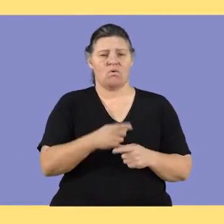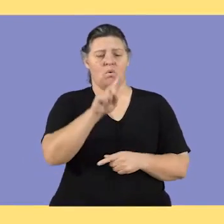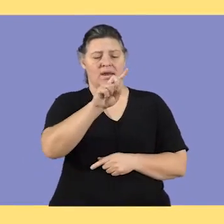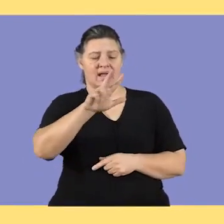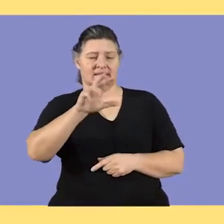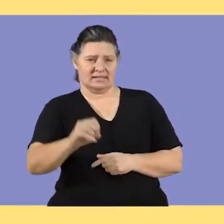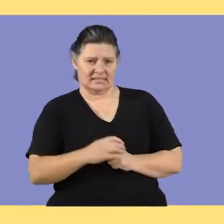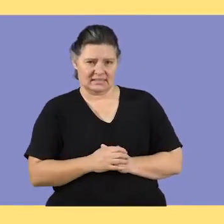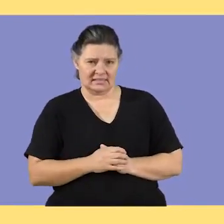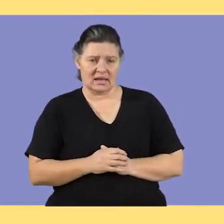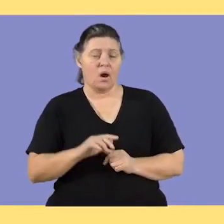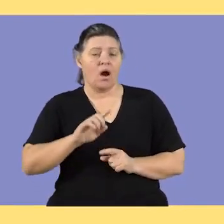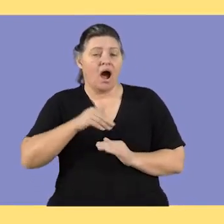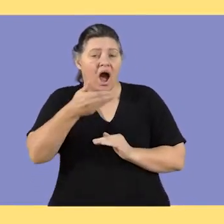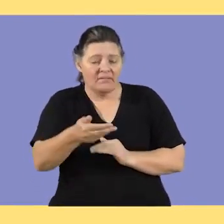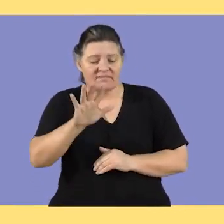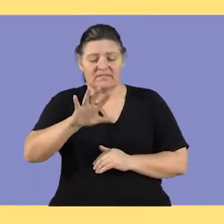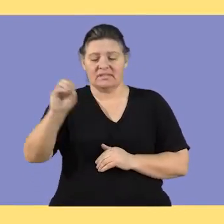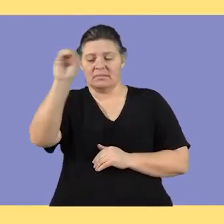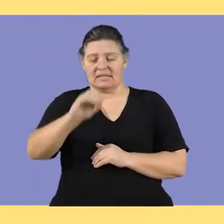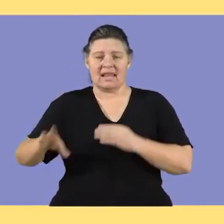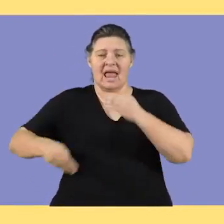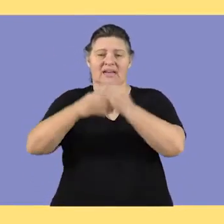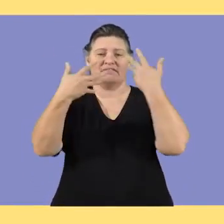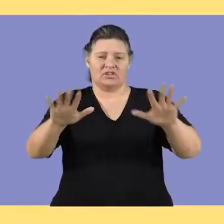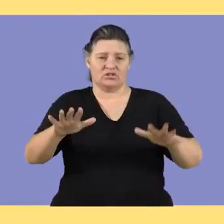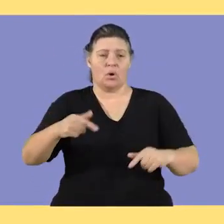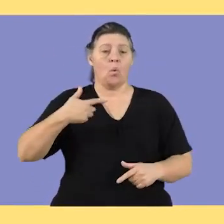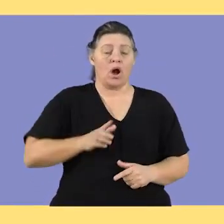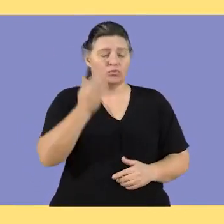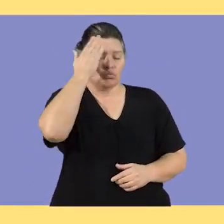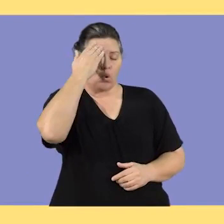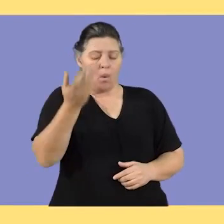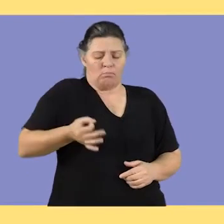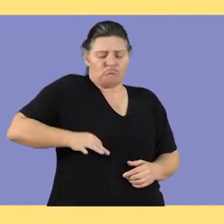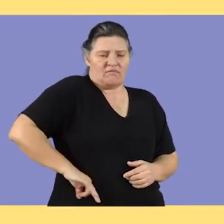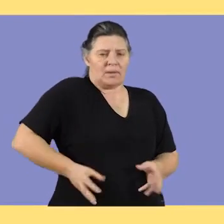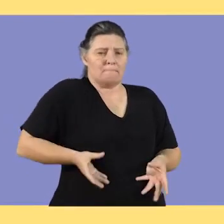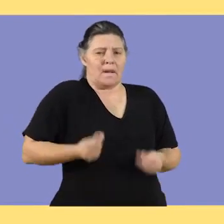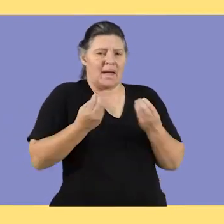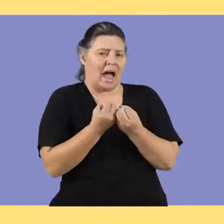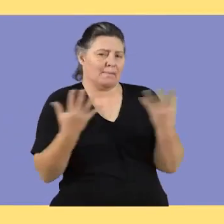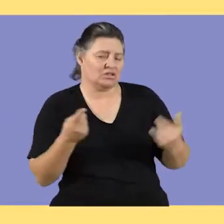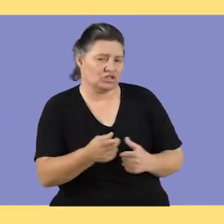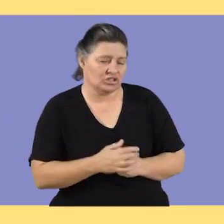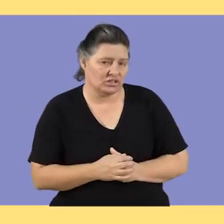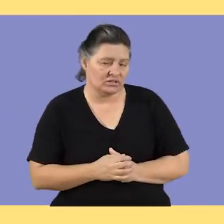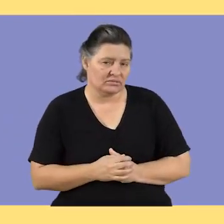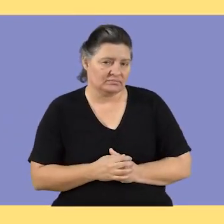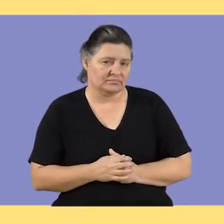goods for 180. After he has added a 50% markup, what is the profit that the trader is